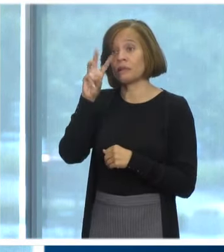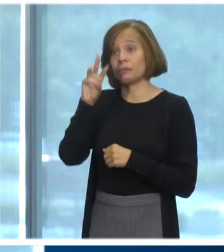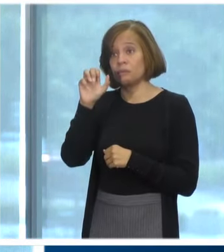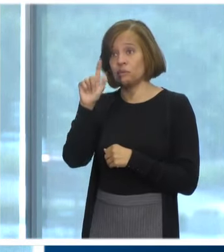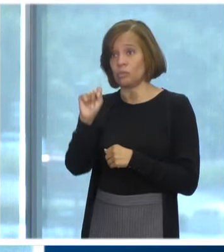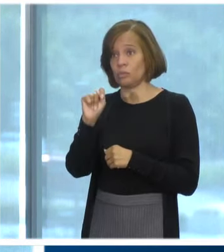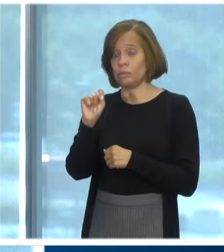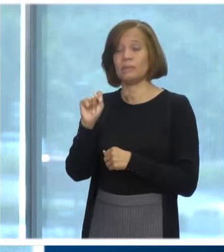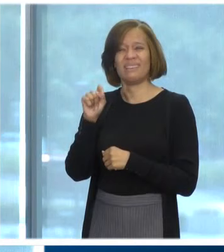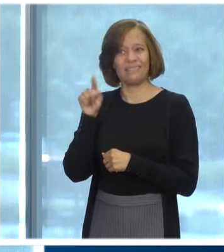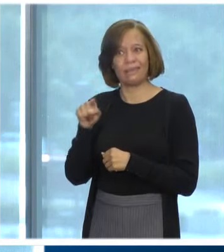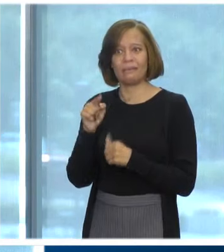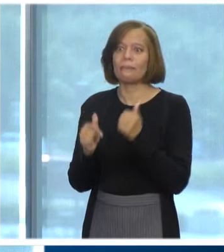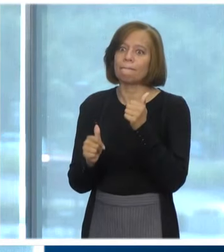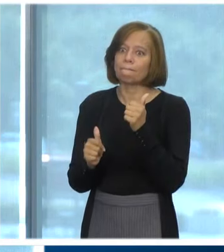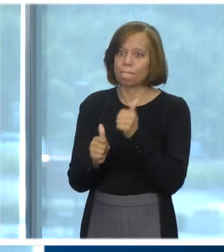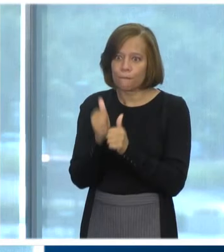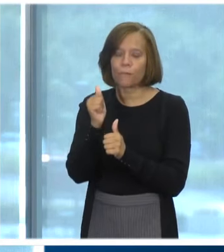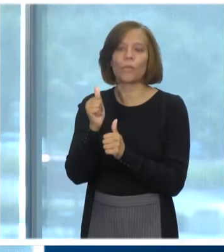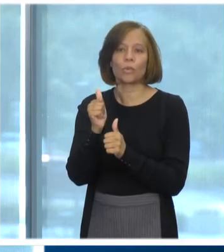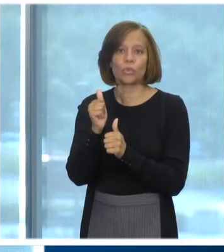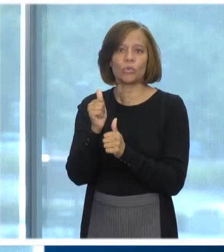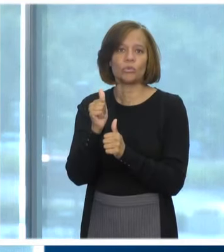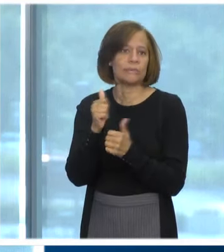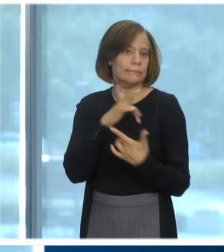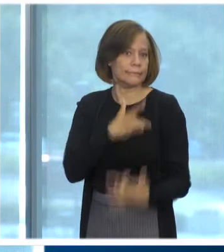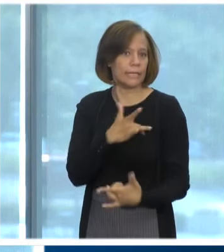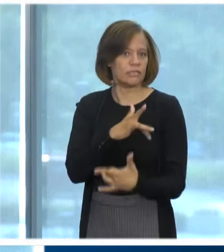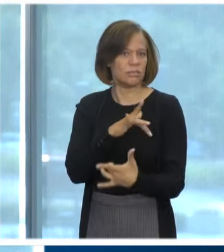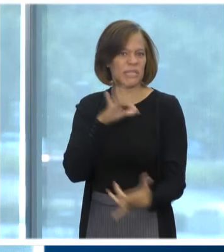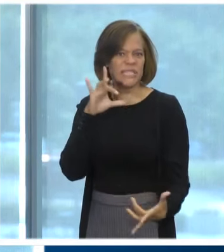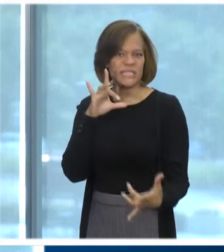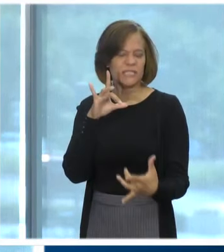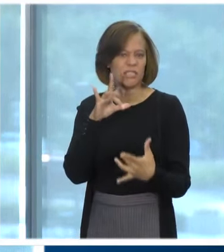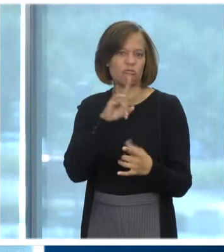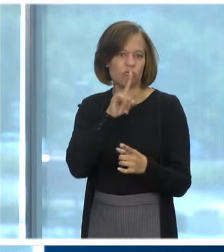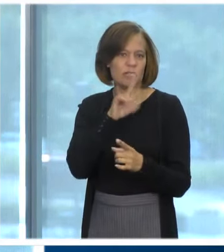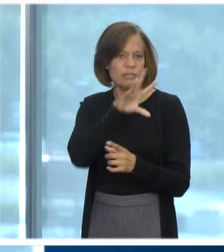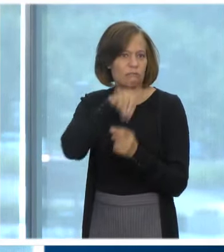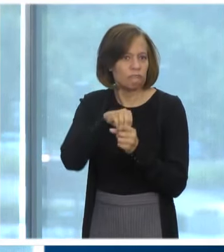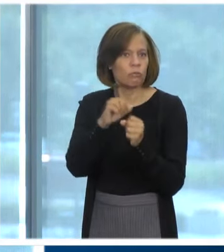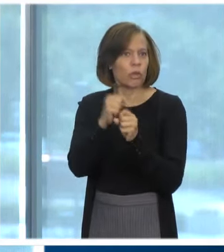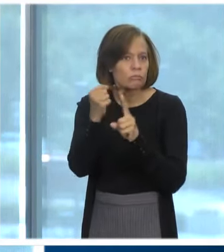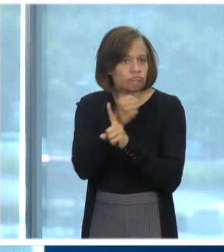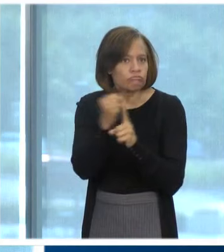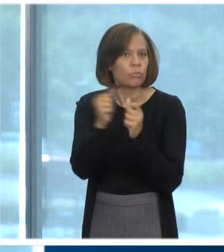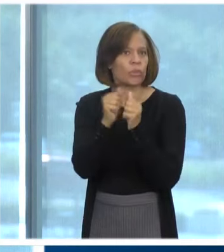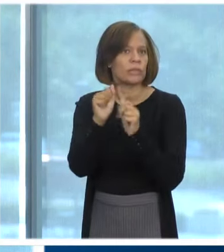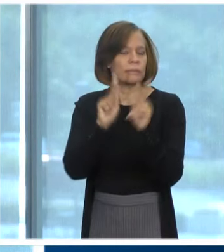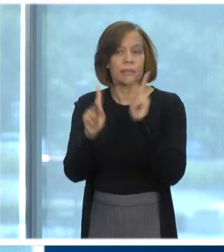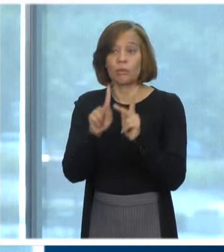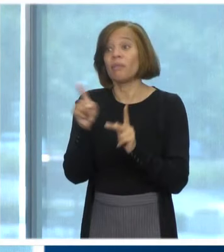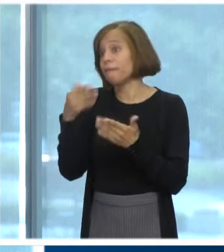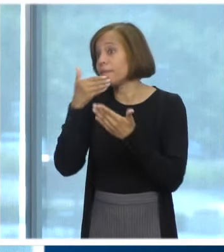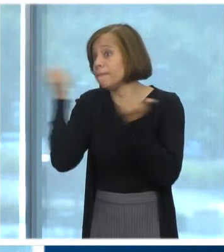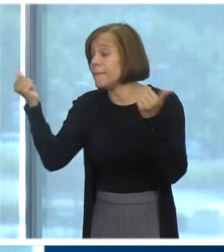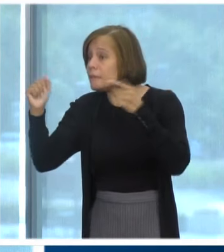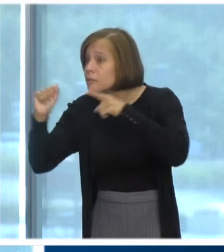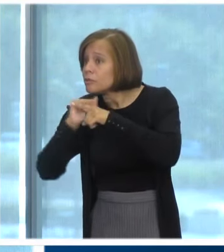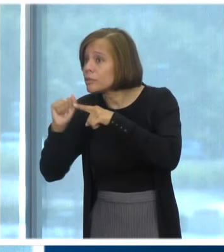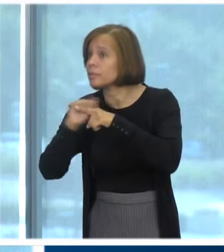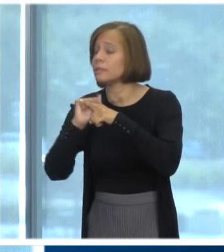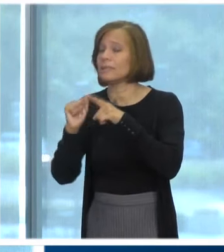obviously the most likely to be engaged in the most dangerous and volatile situations. They're the best trained and the most accustomed to